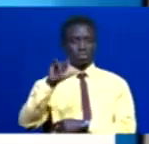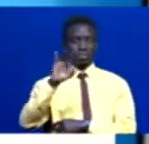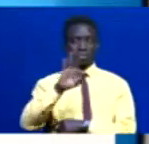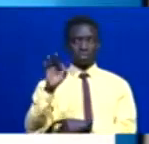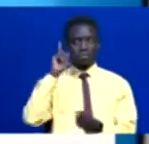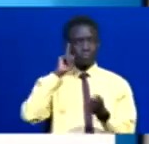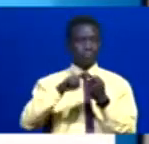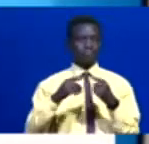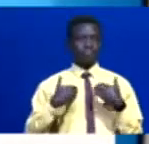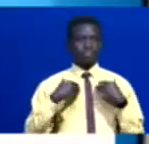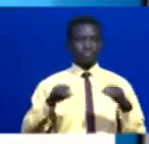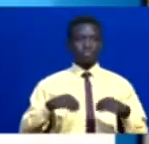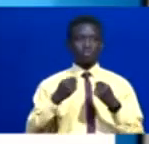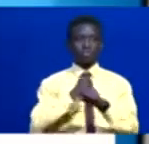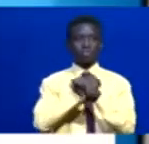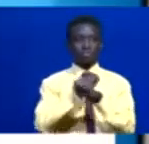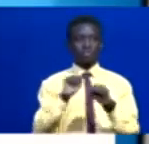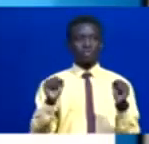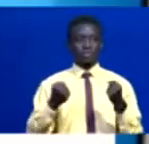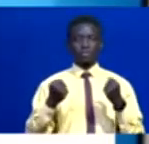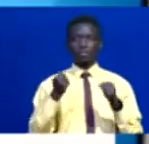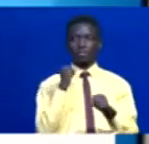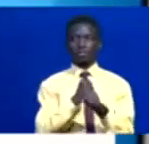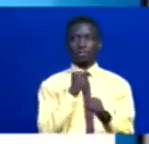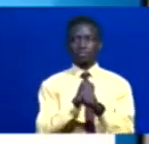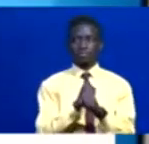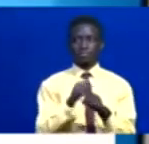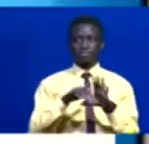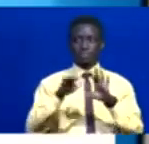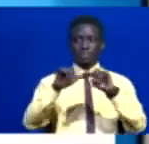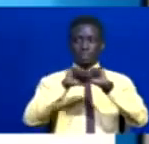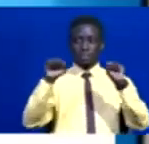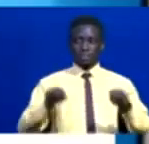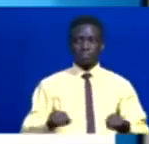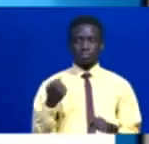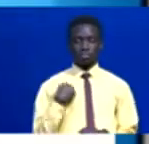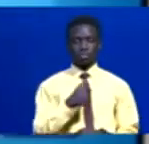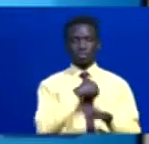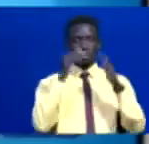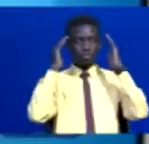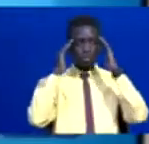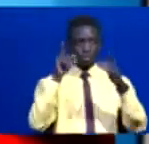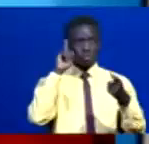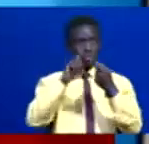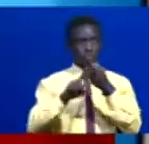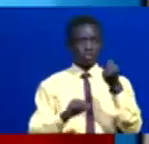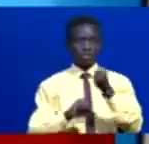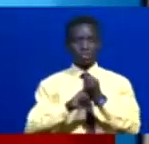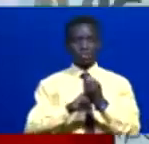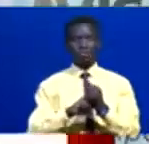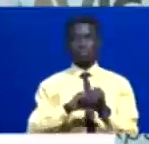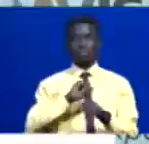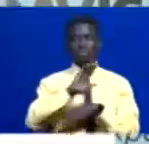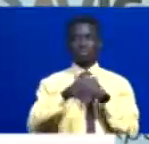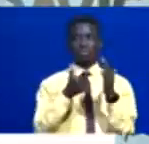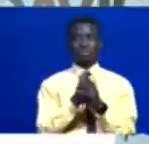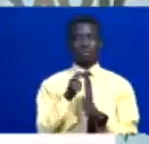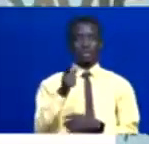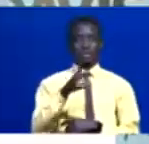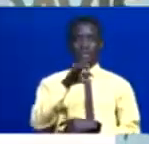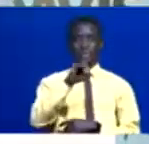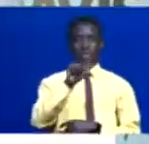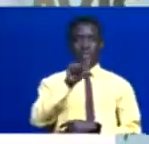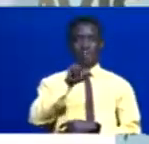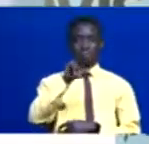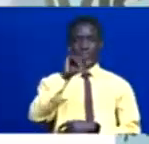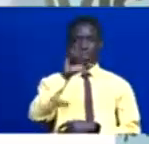and health of its workers in their systems and processes, and we are committed to support the company to uphold this standard. Davis and Shirtliff